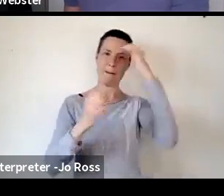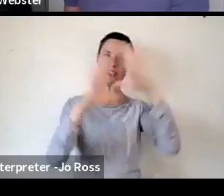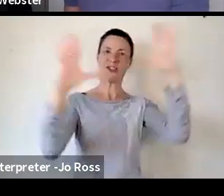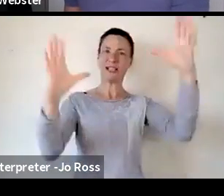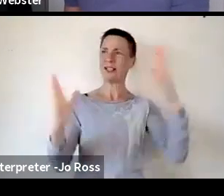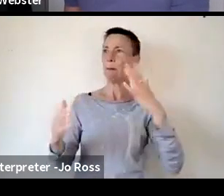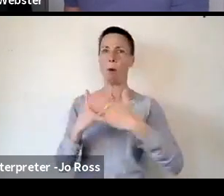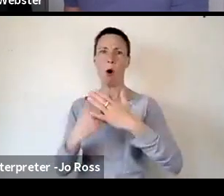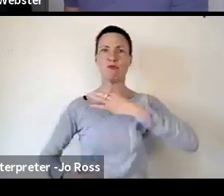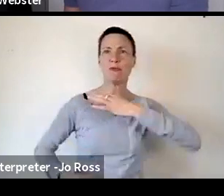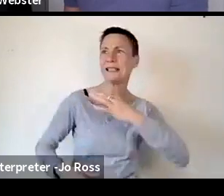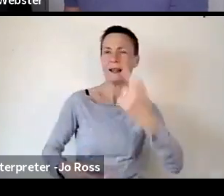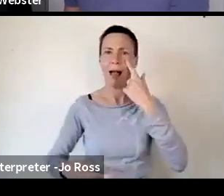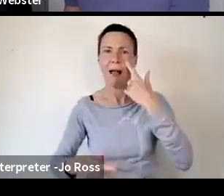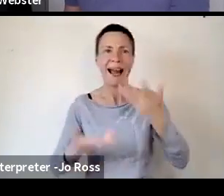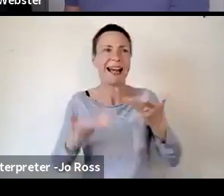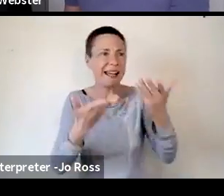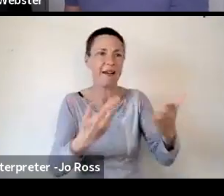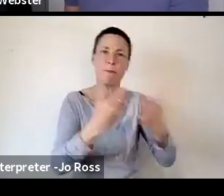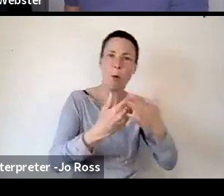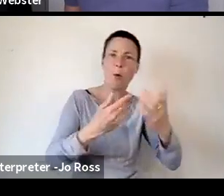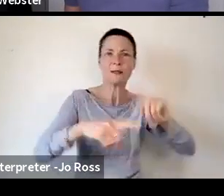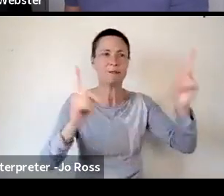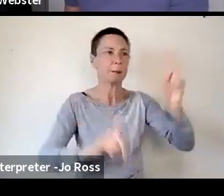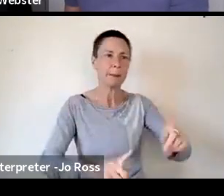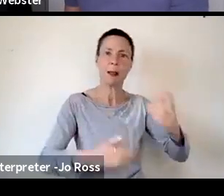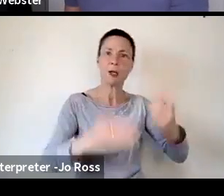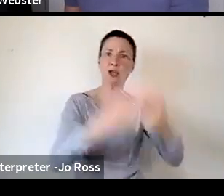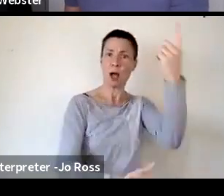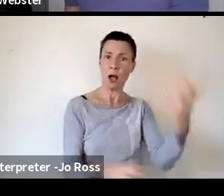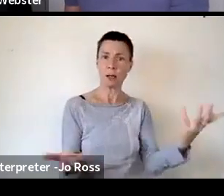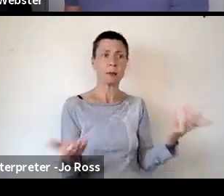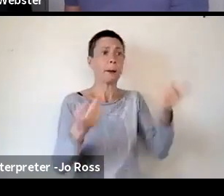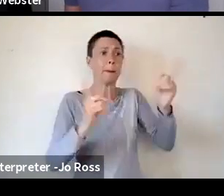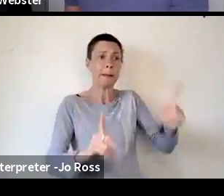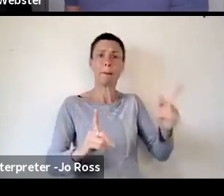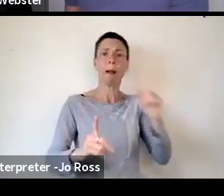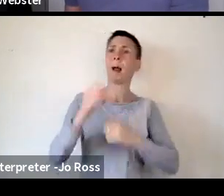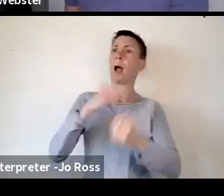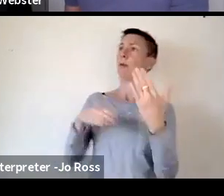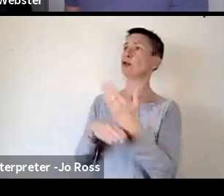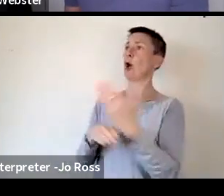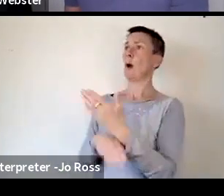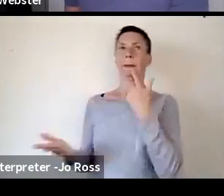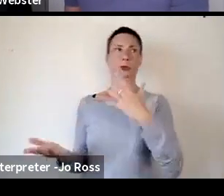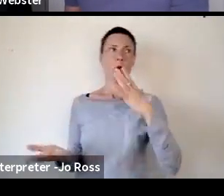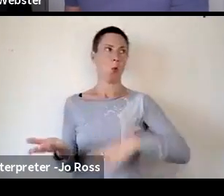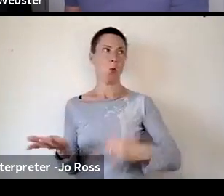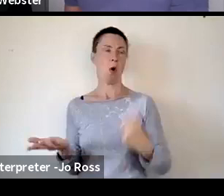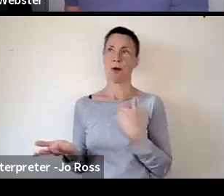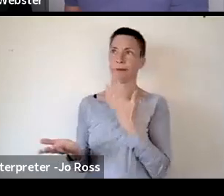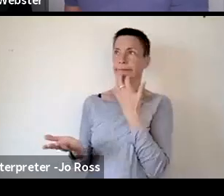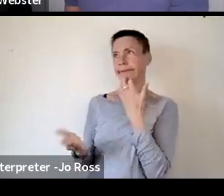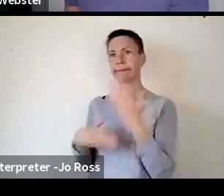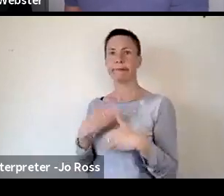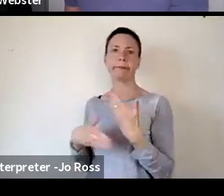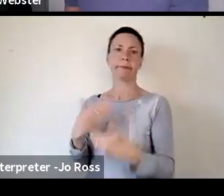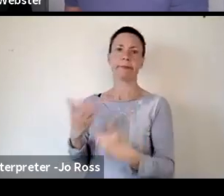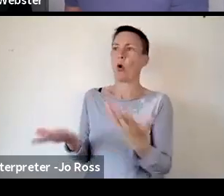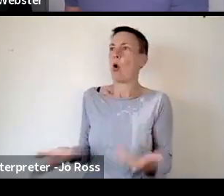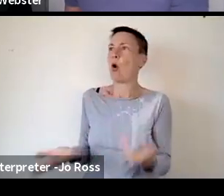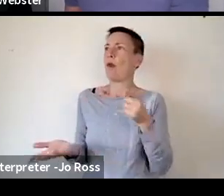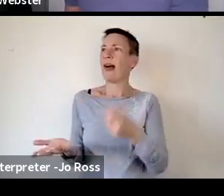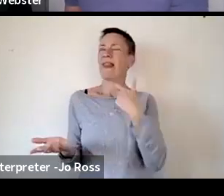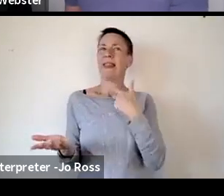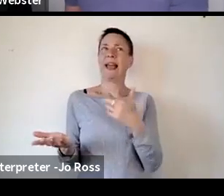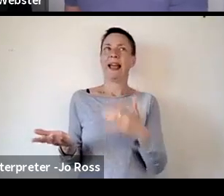risks and give people a chance, because people end up in jobs that perhaps they don't necessarily want to do, or that they sort